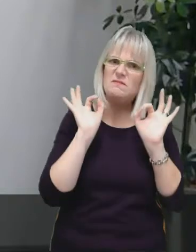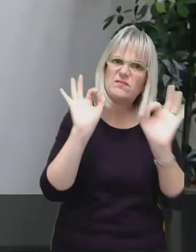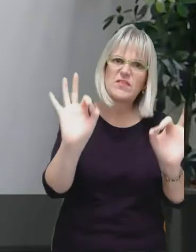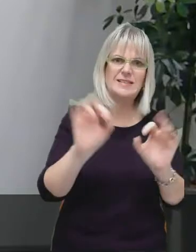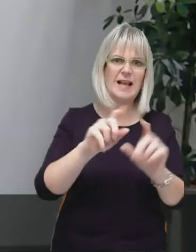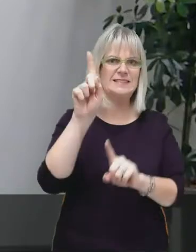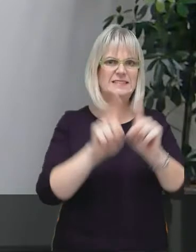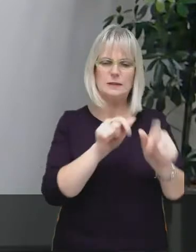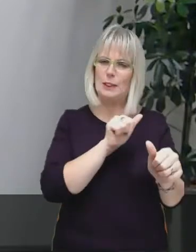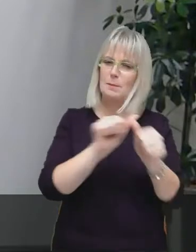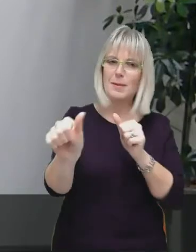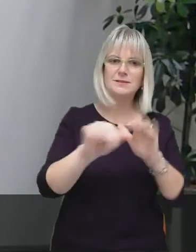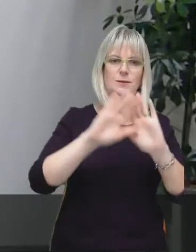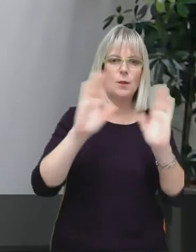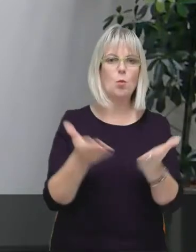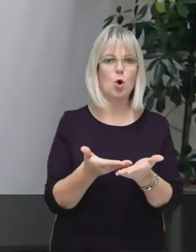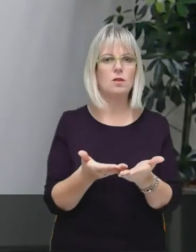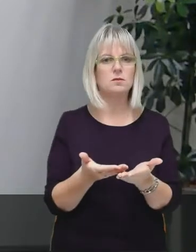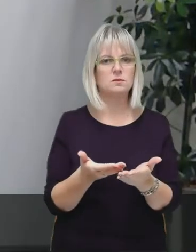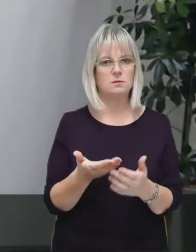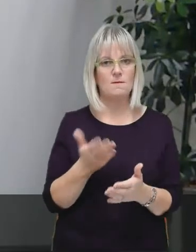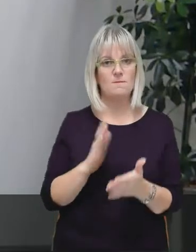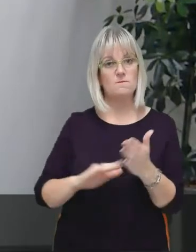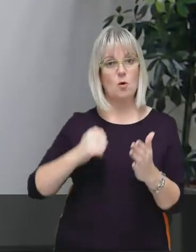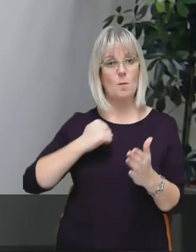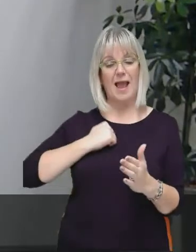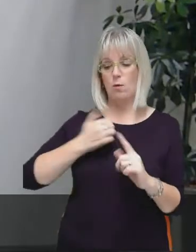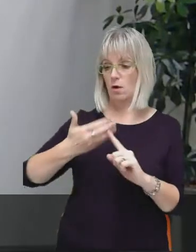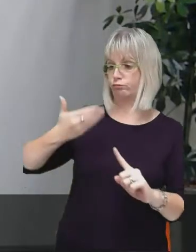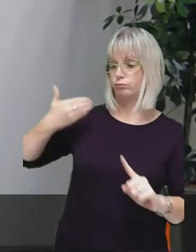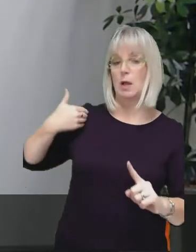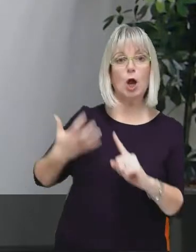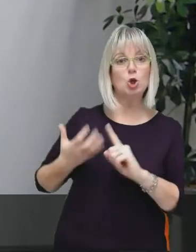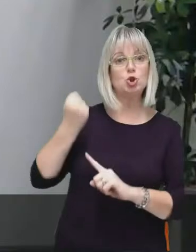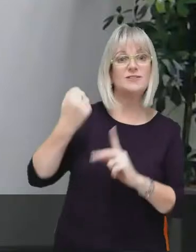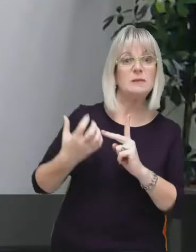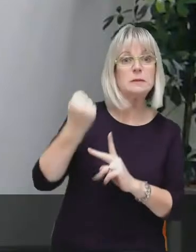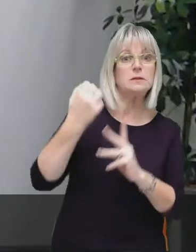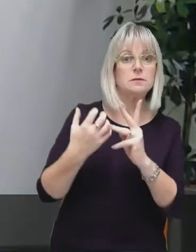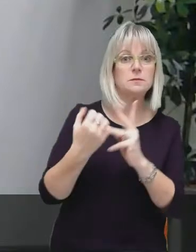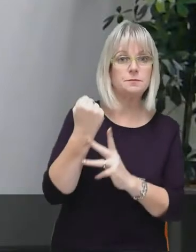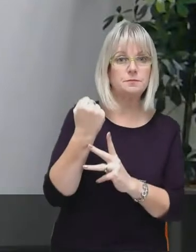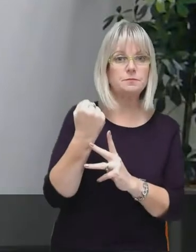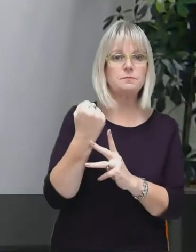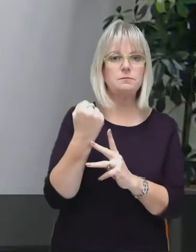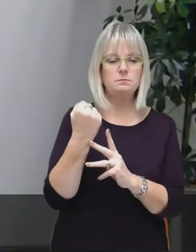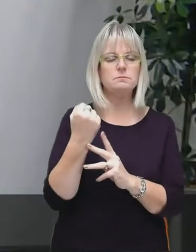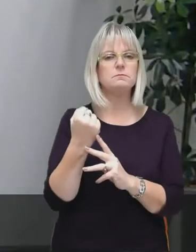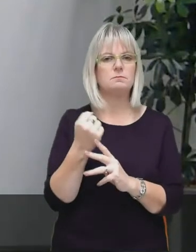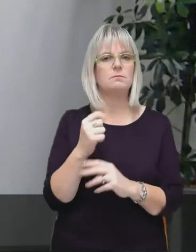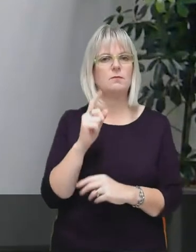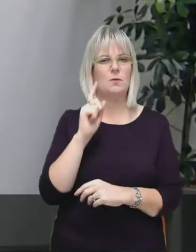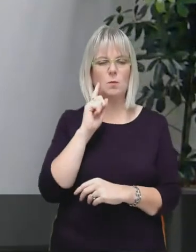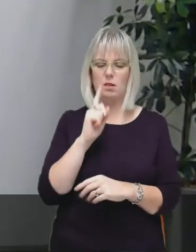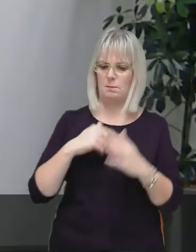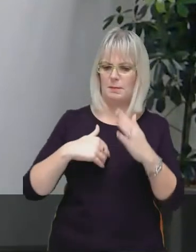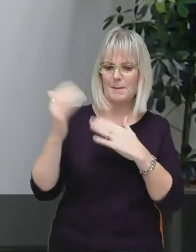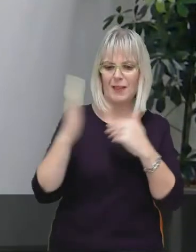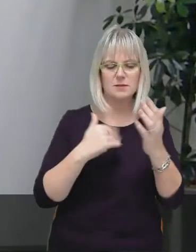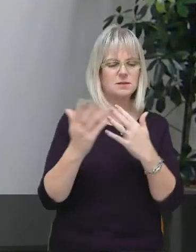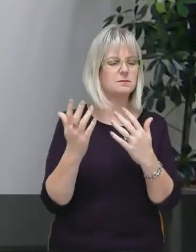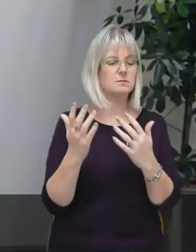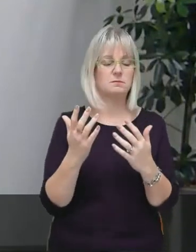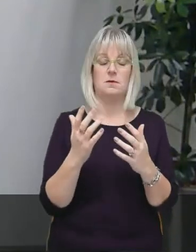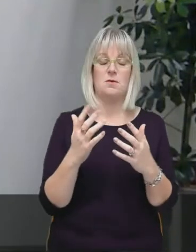our previous achievements in recent years, from starting a record number of new council homes to tackling